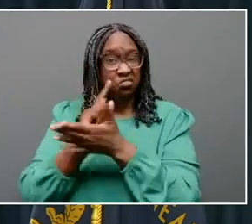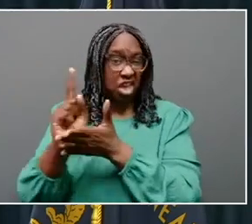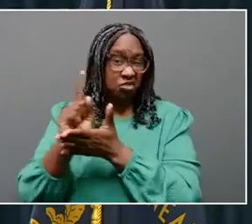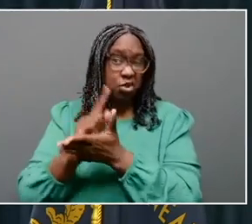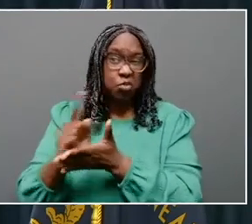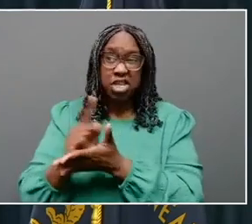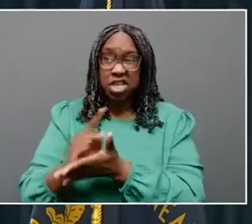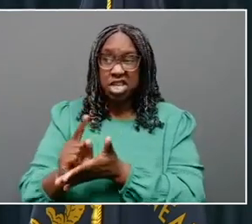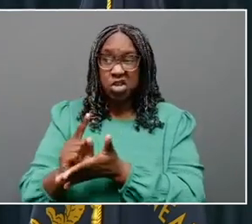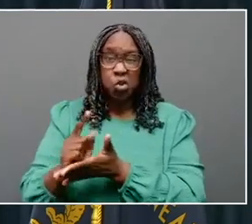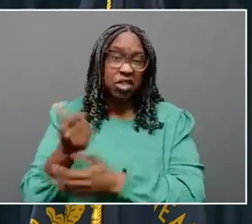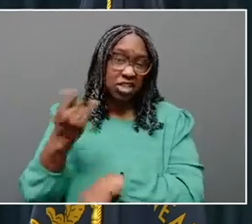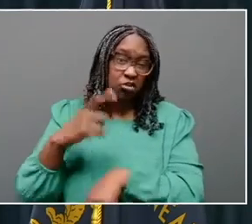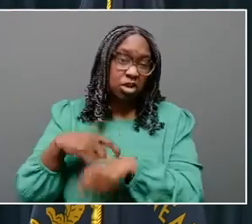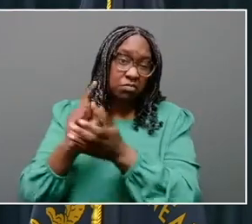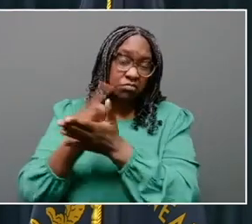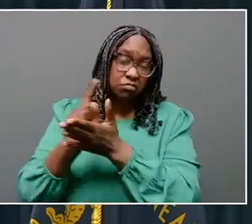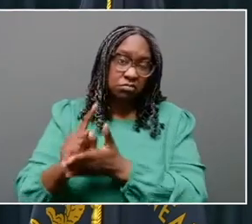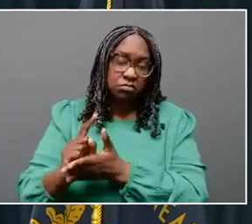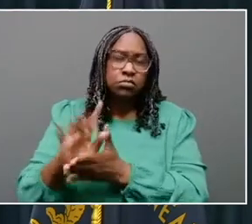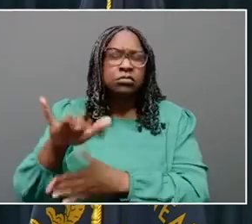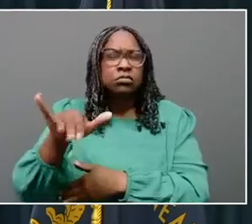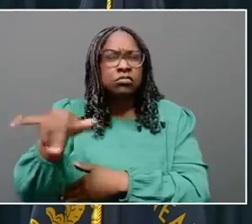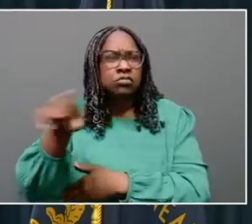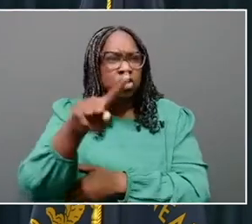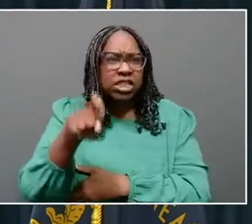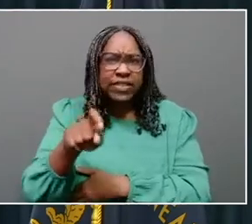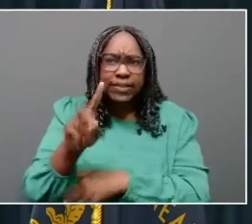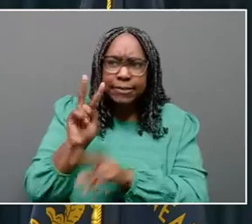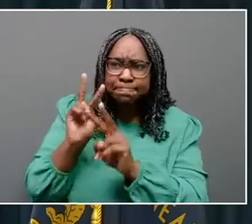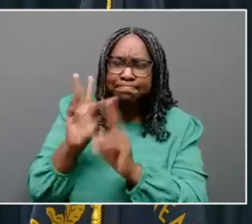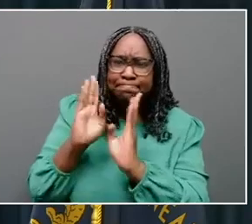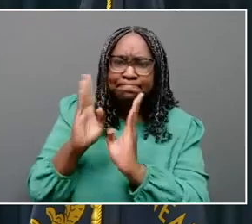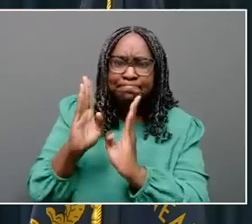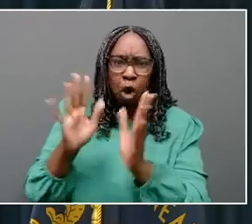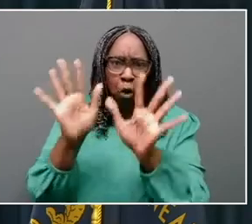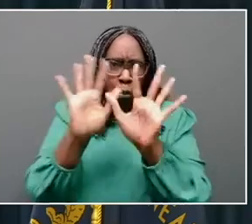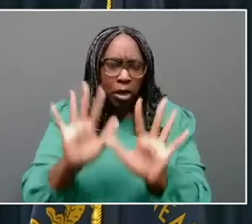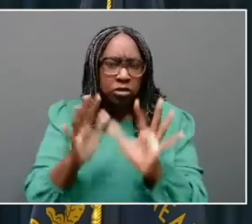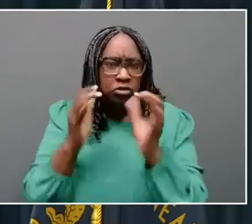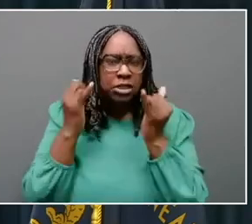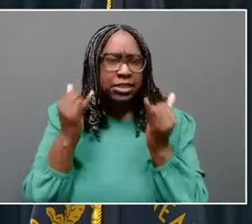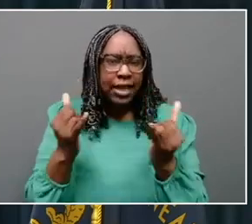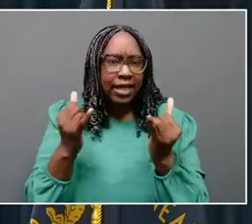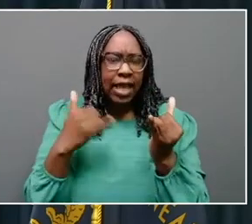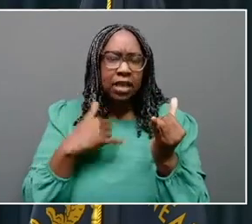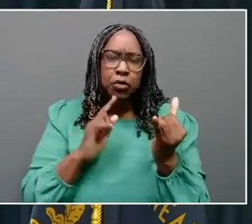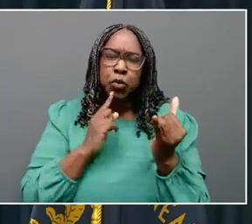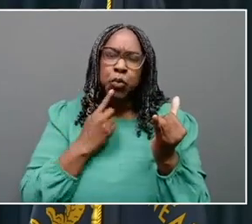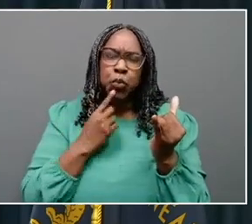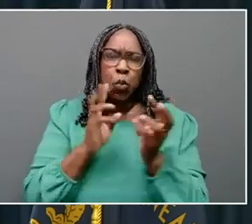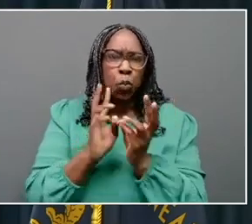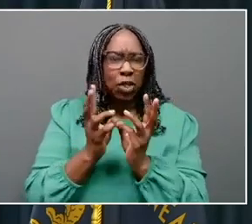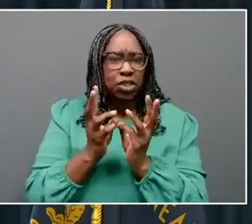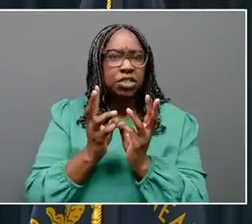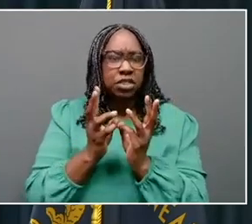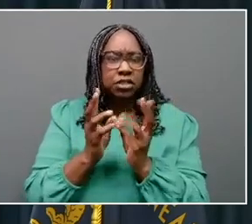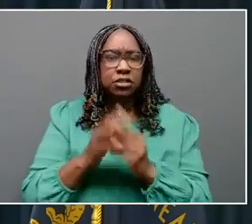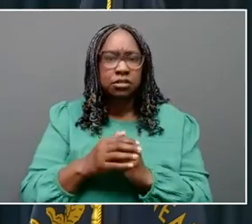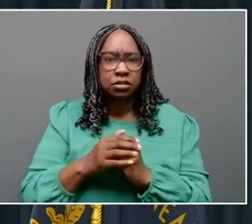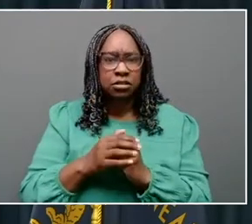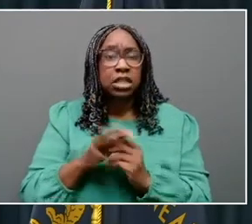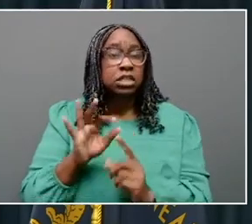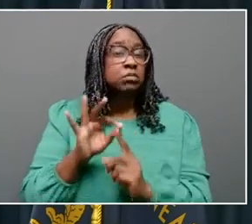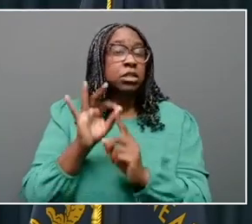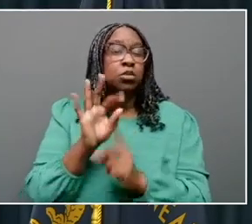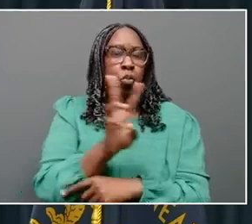times a week. Kentuckians need to remain weather aware today as we're experiencing severe weather, especially those in western Kentucky.